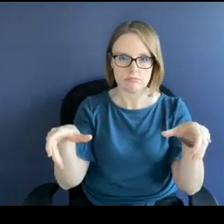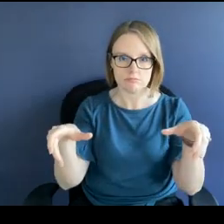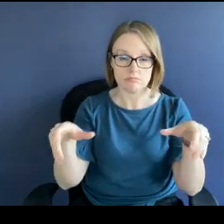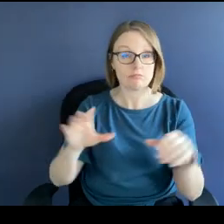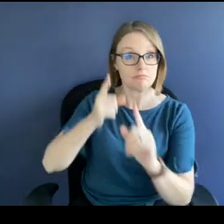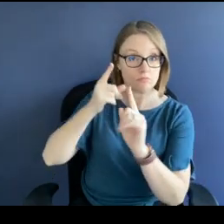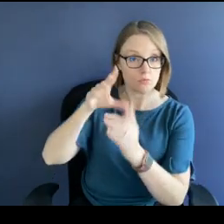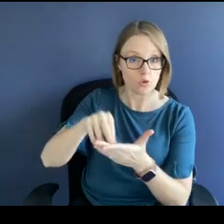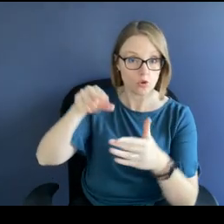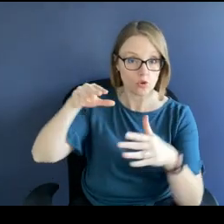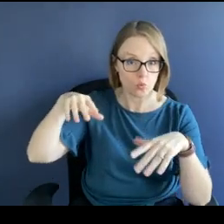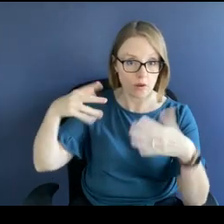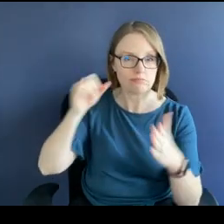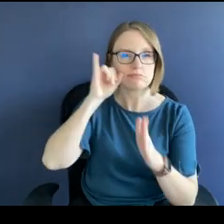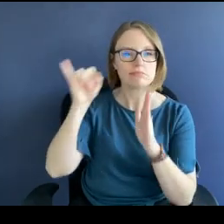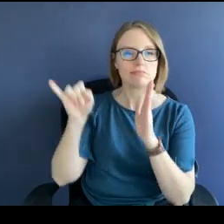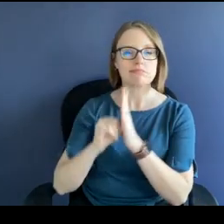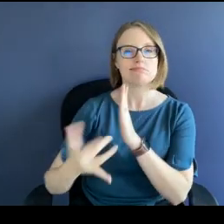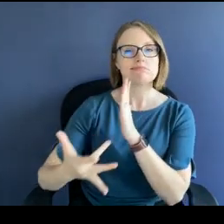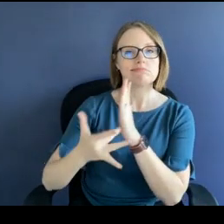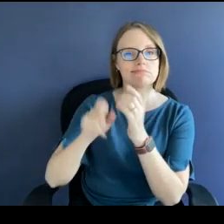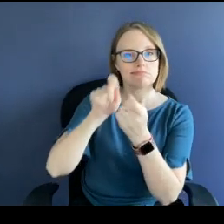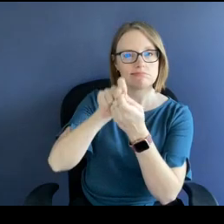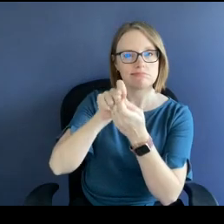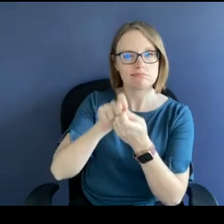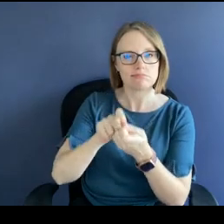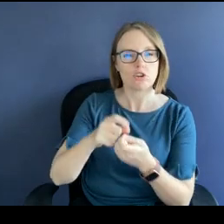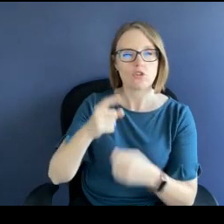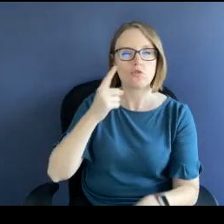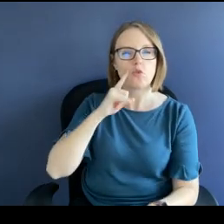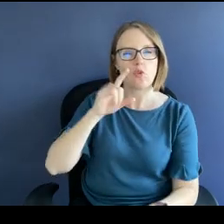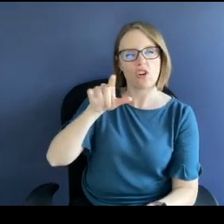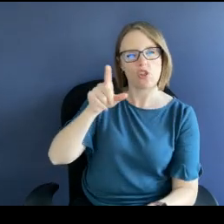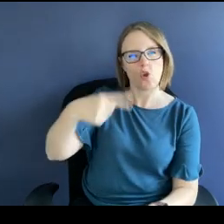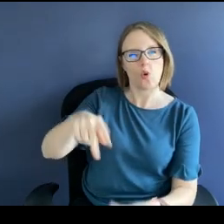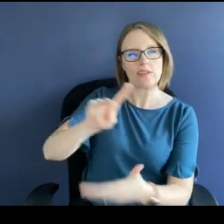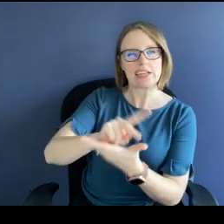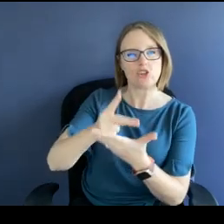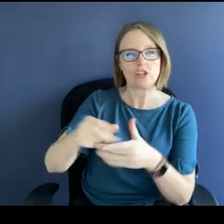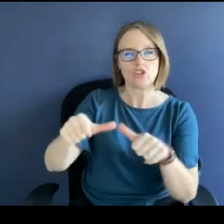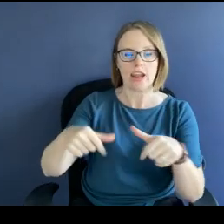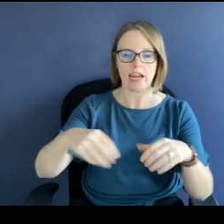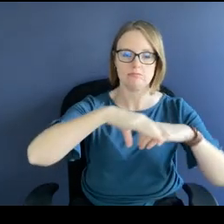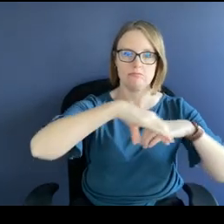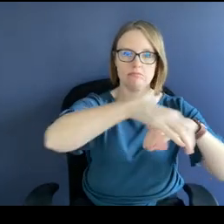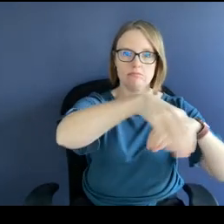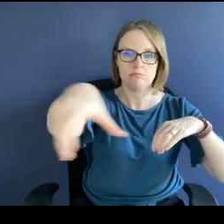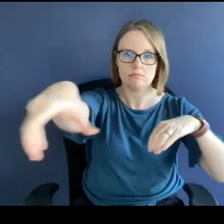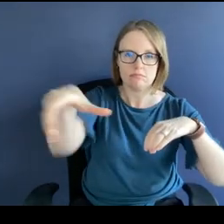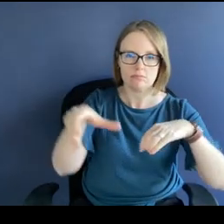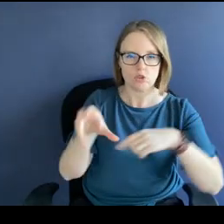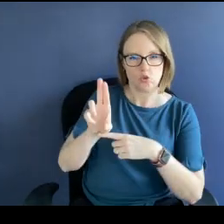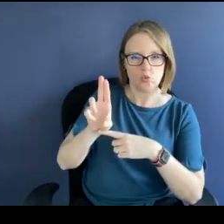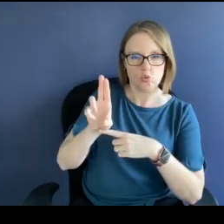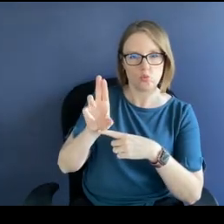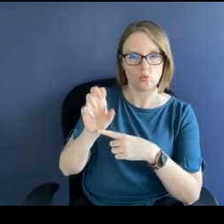ELO, identify the technical specifications for U-shaped kitchens.